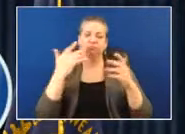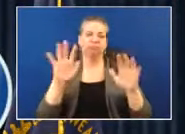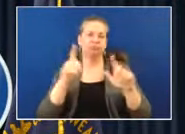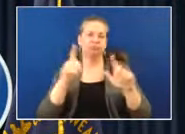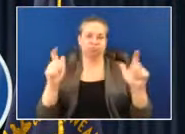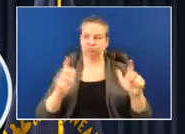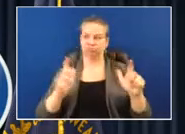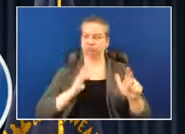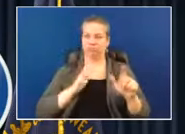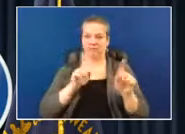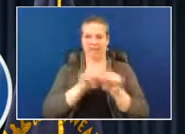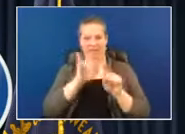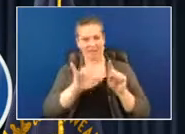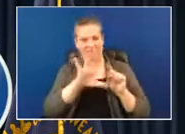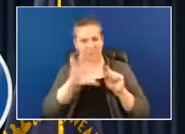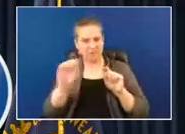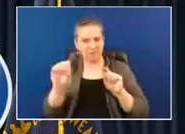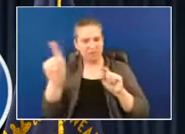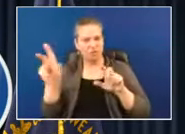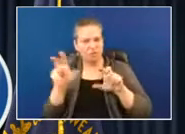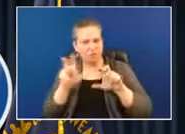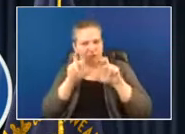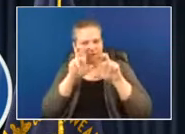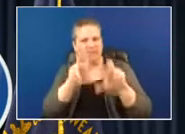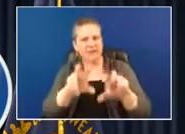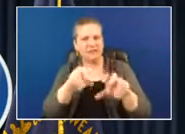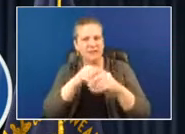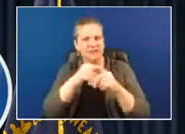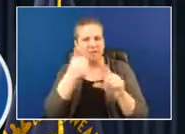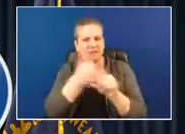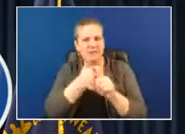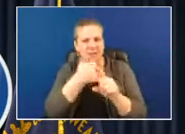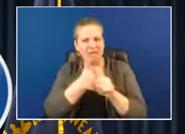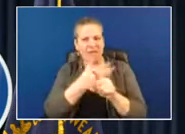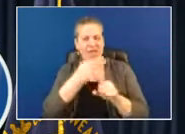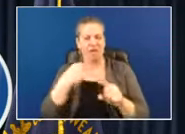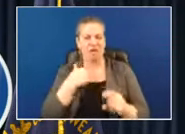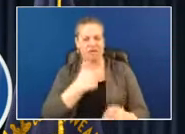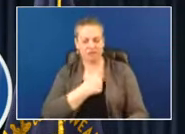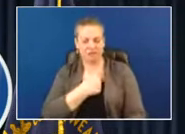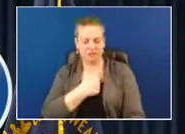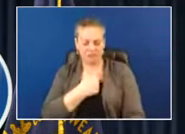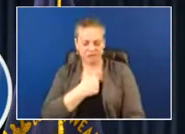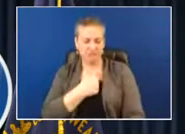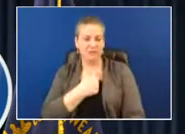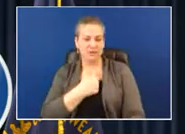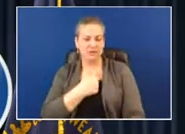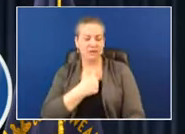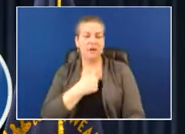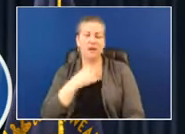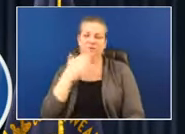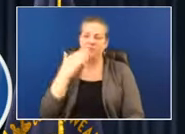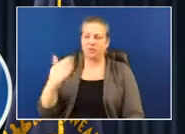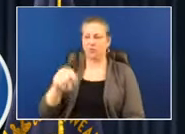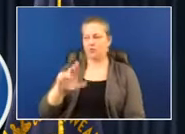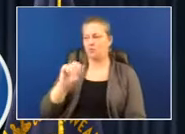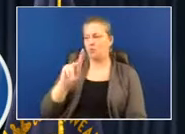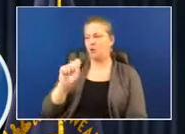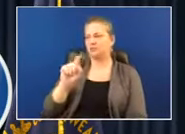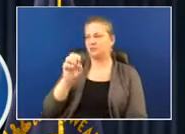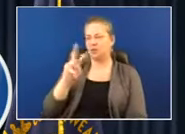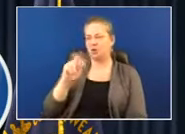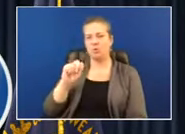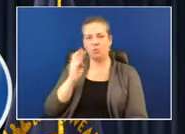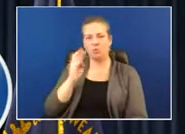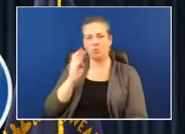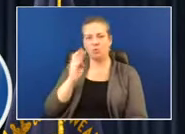They continue to reinvest not only in themselves, but in us. So thank you to Bardstown Bourbon and everyone involved. And our